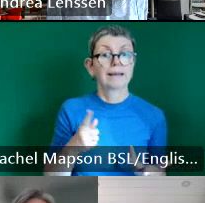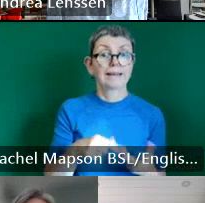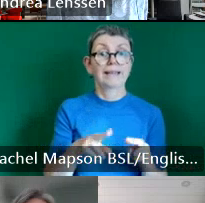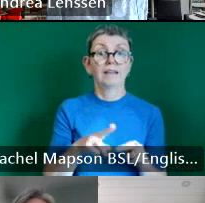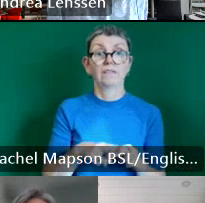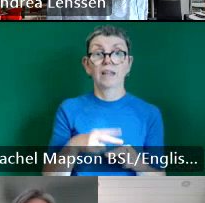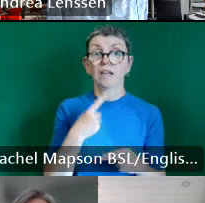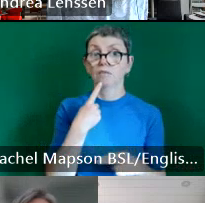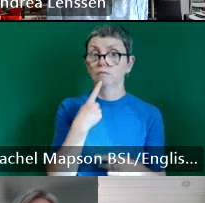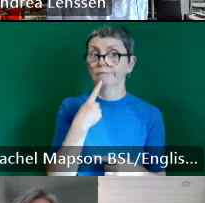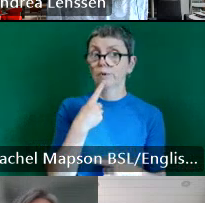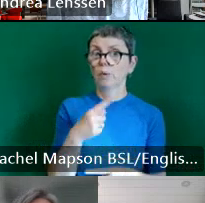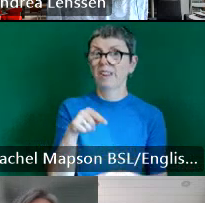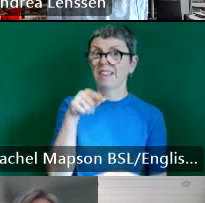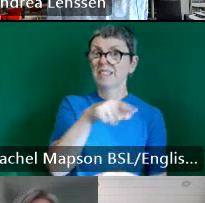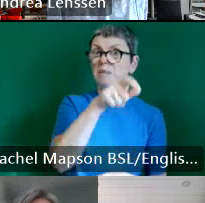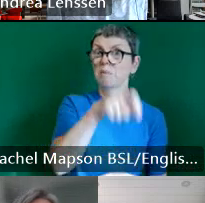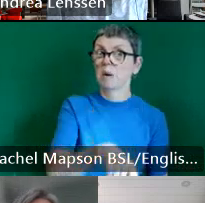they know they're going to be safe?